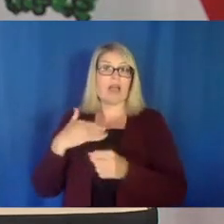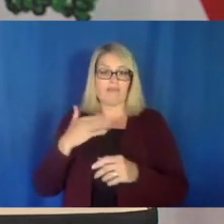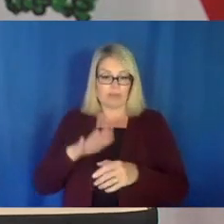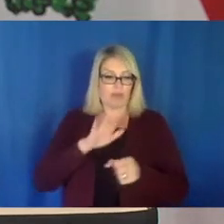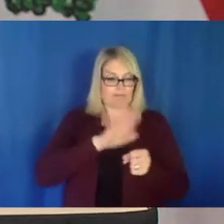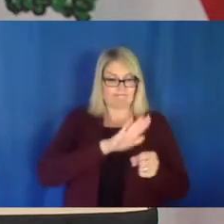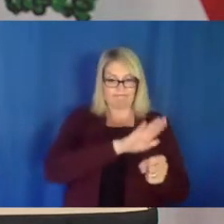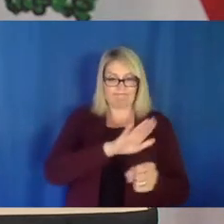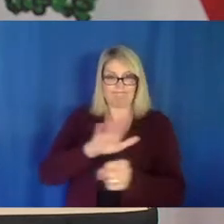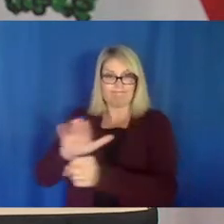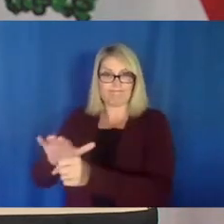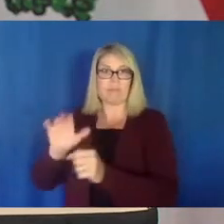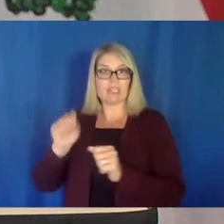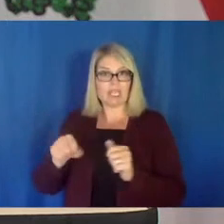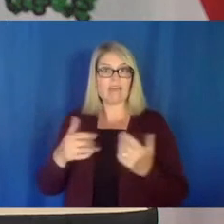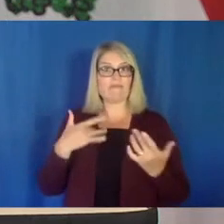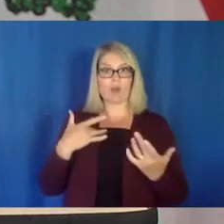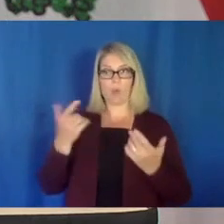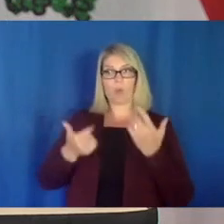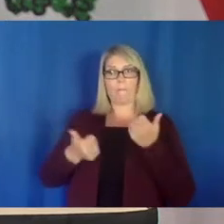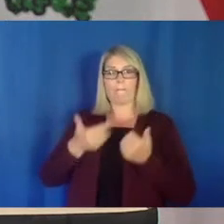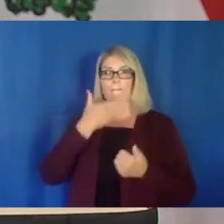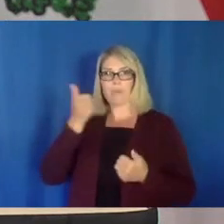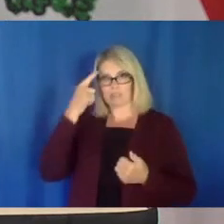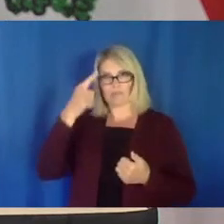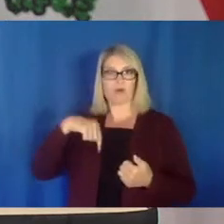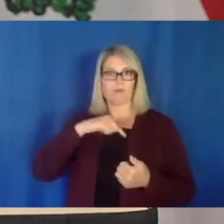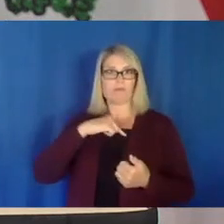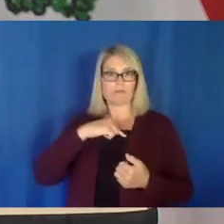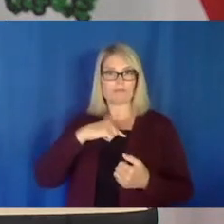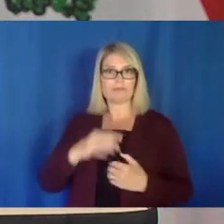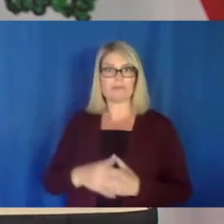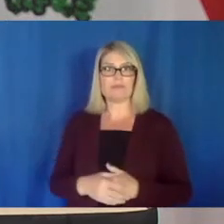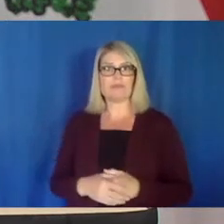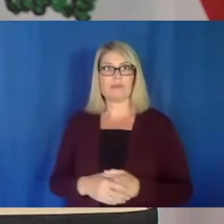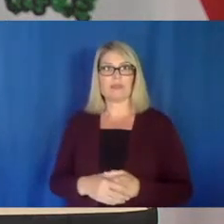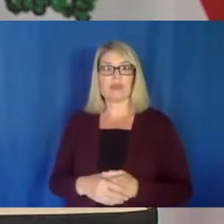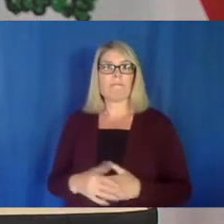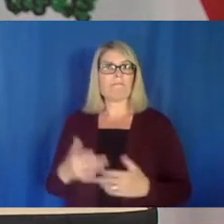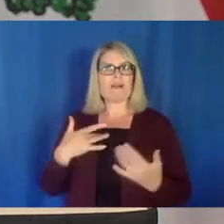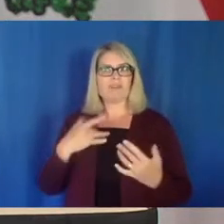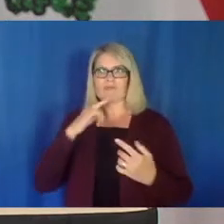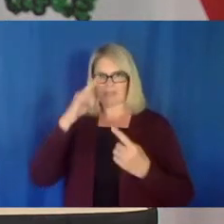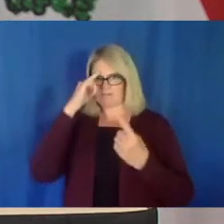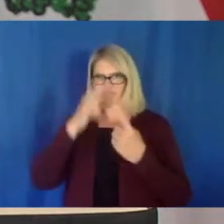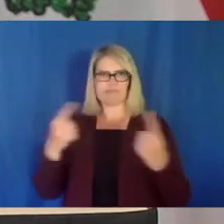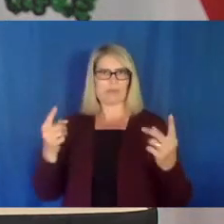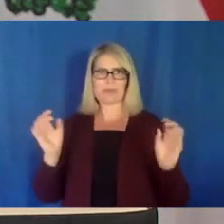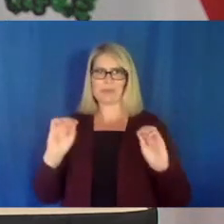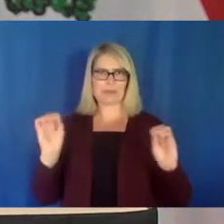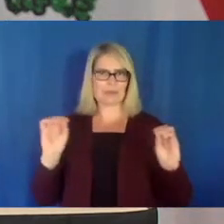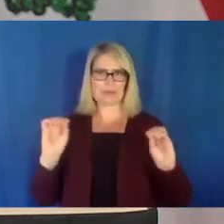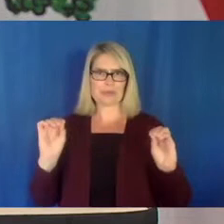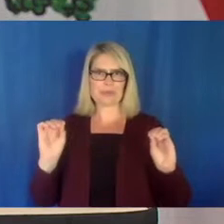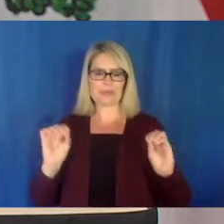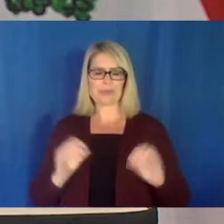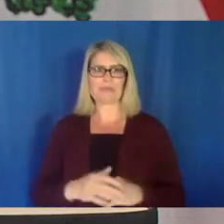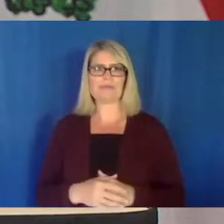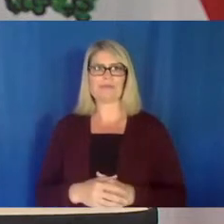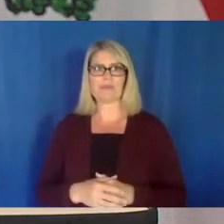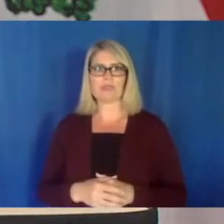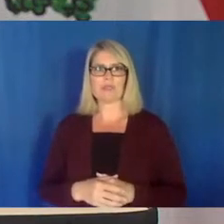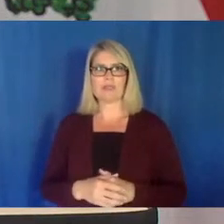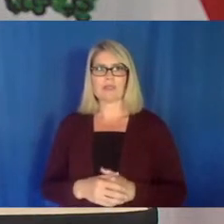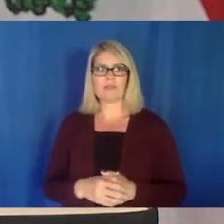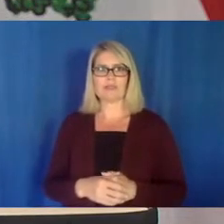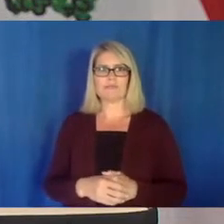decisions based on what is best for them. But I really don't think there's been a whole lot of disagreement in terms of the factors. There's a little